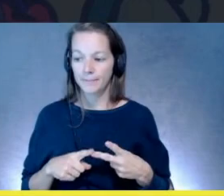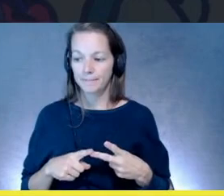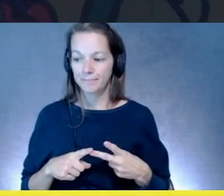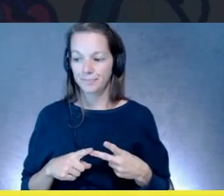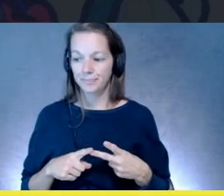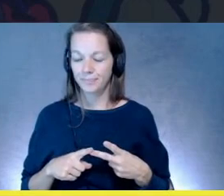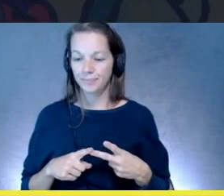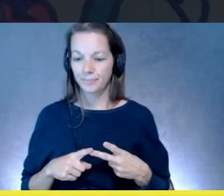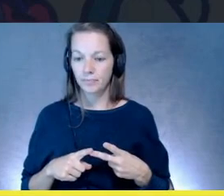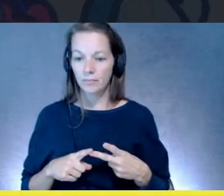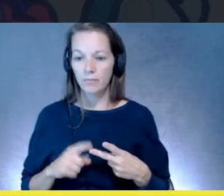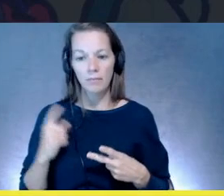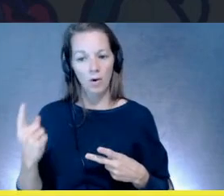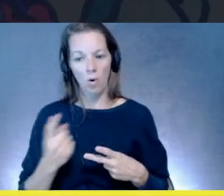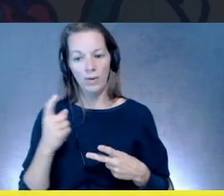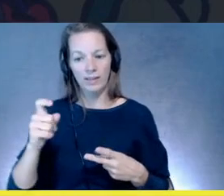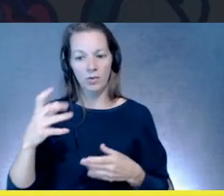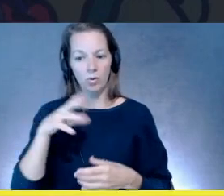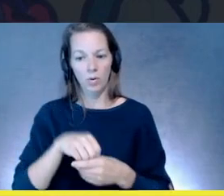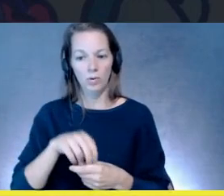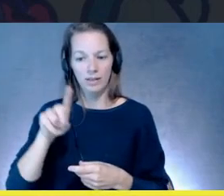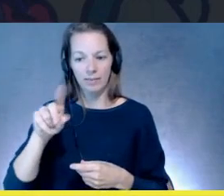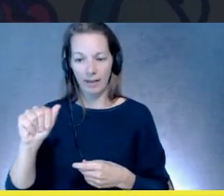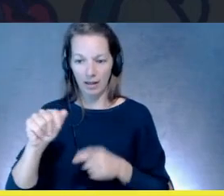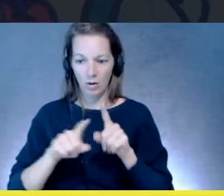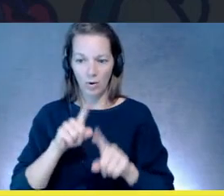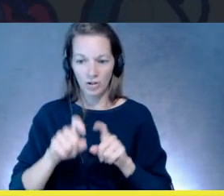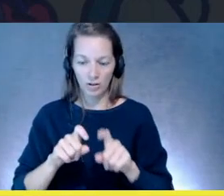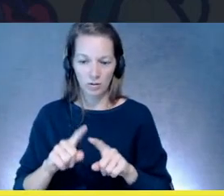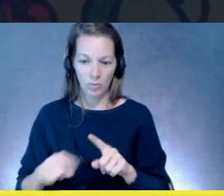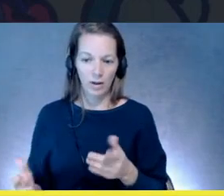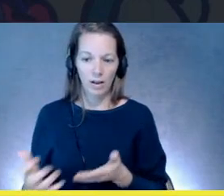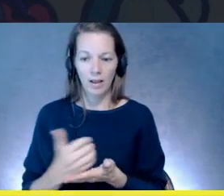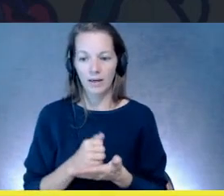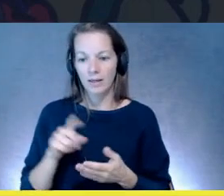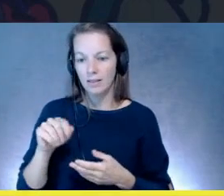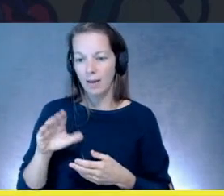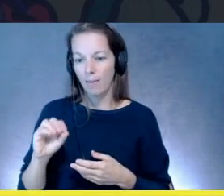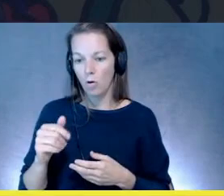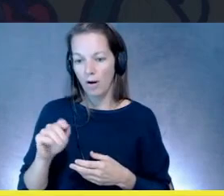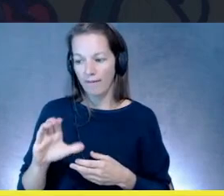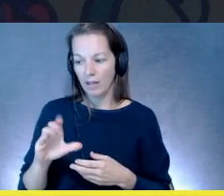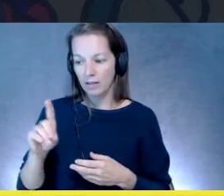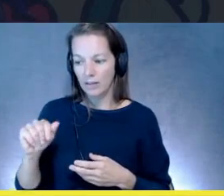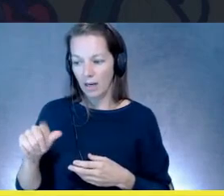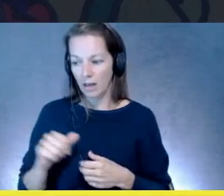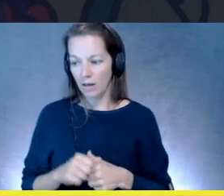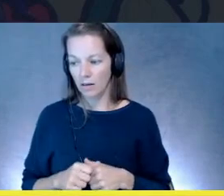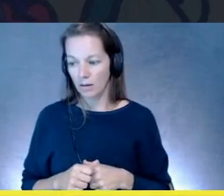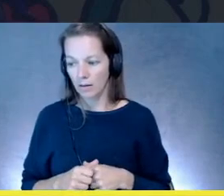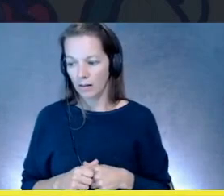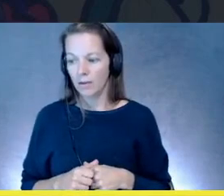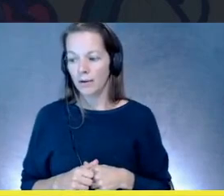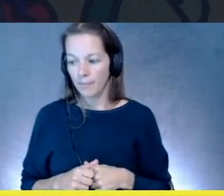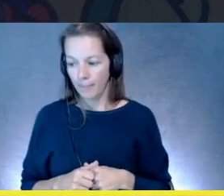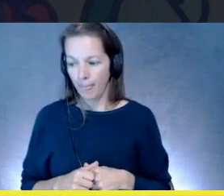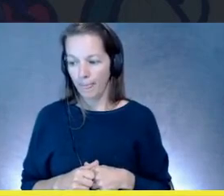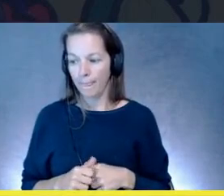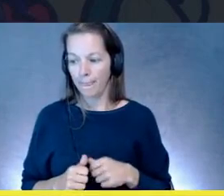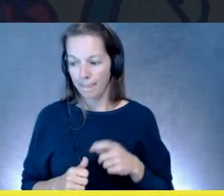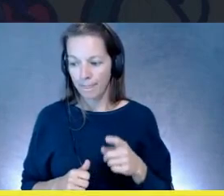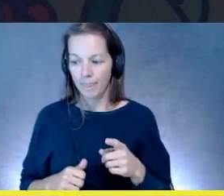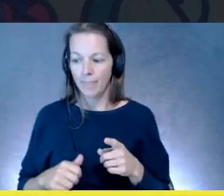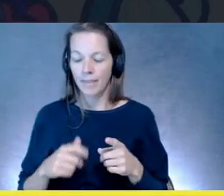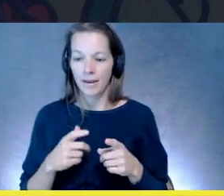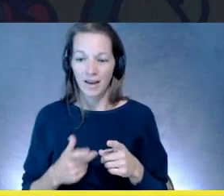Second, we always need to include disability questions when collecting demographic data. And this applies across the board, not just to perinatal health.